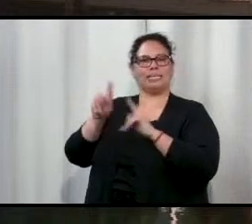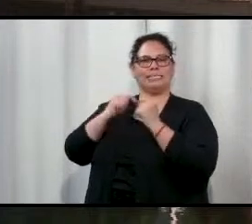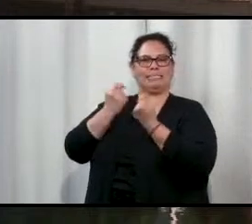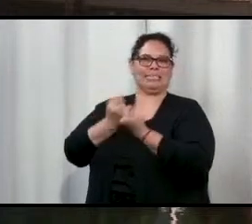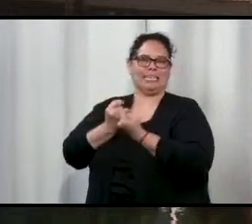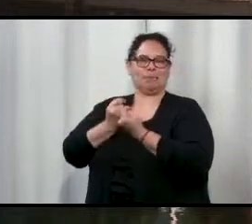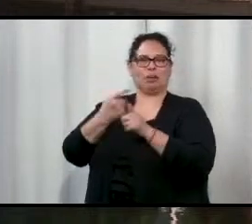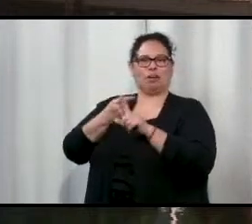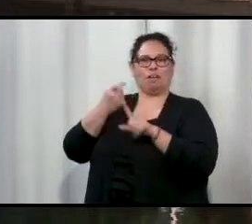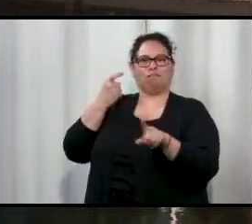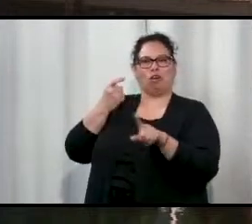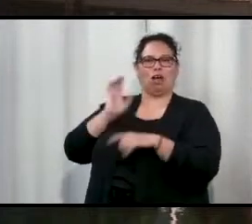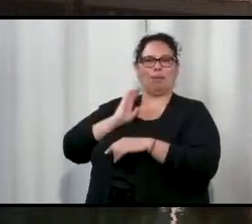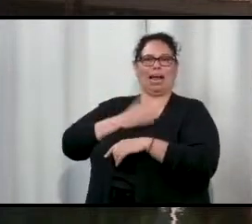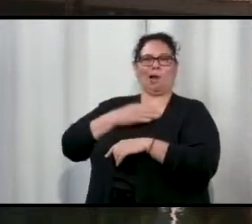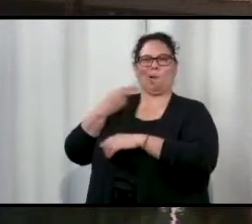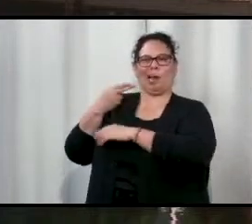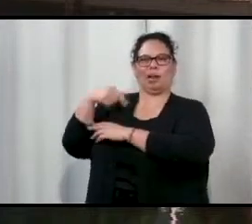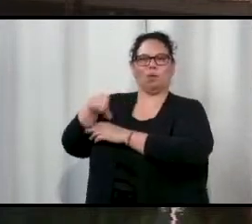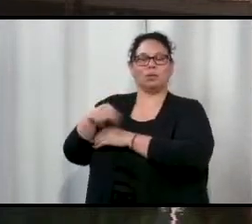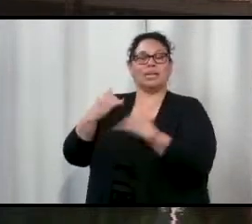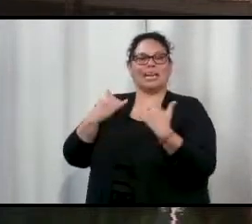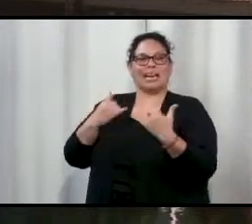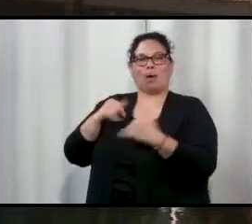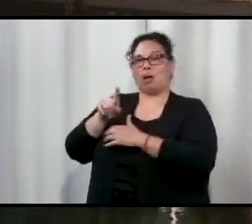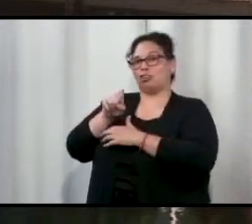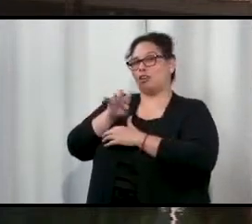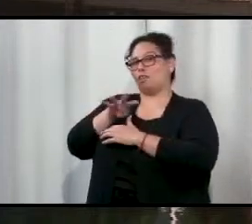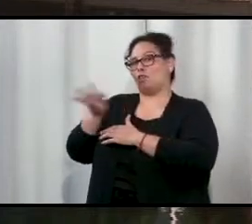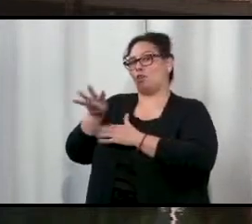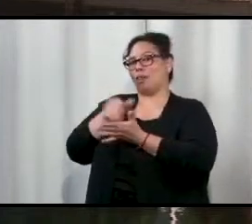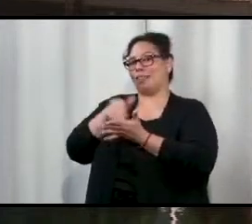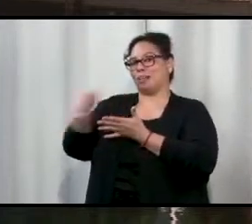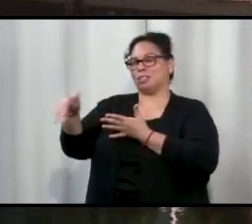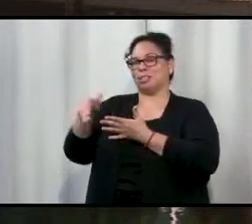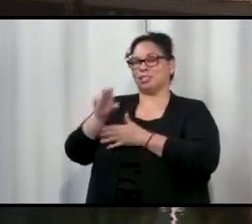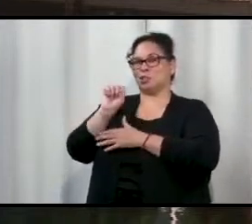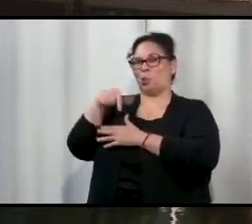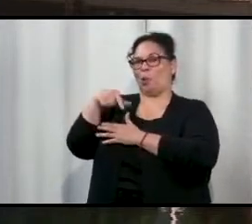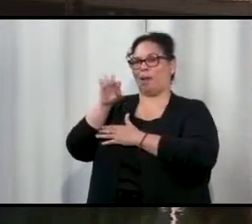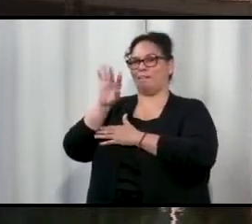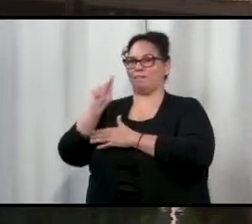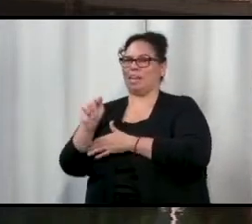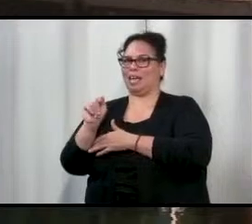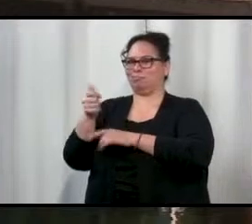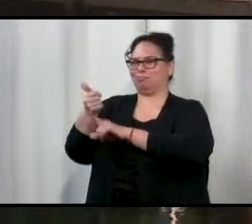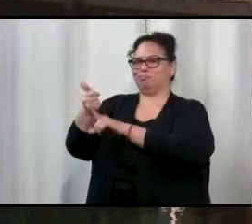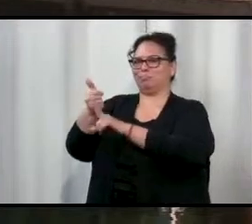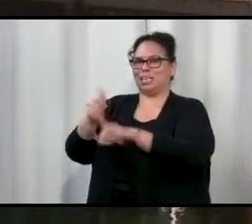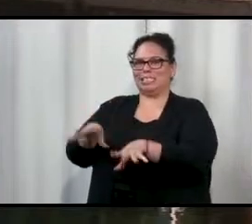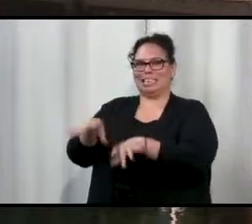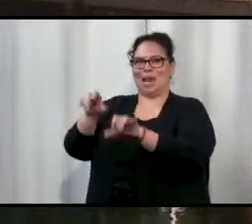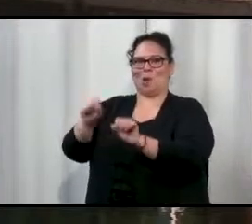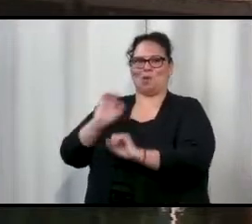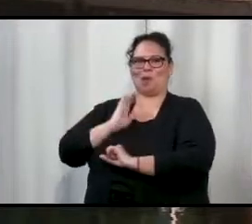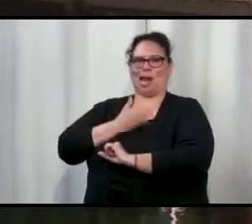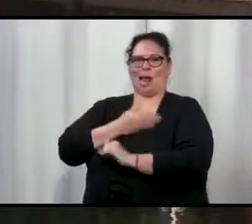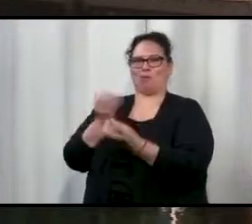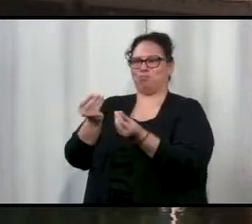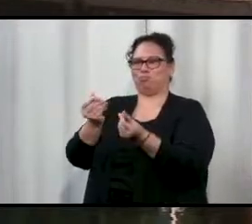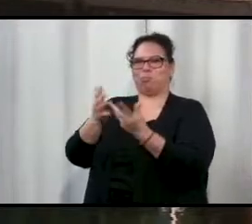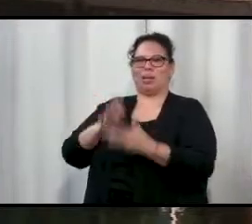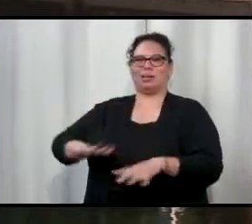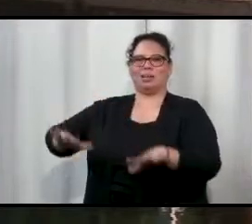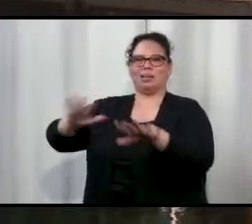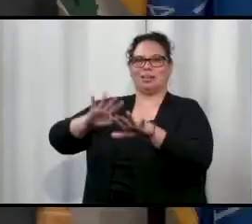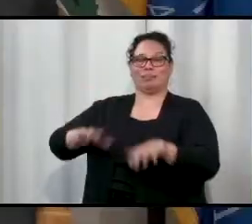headquarters location. Now that they've got 144,000 square feet for themselves, we're taking over the rest of our existing facility for satellite